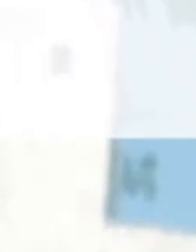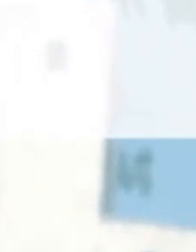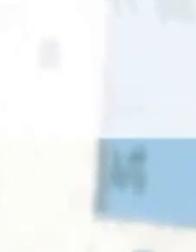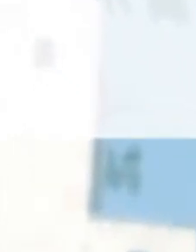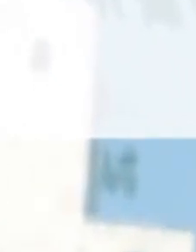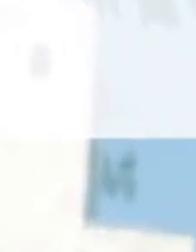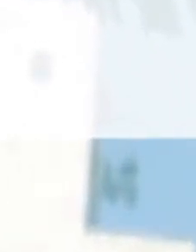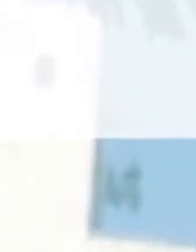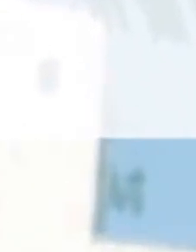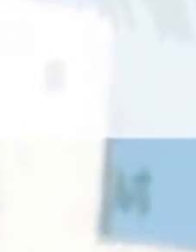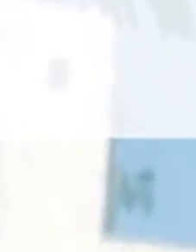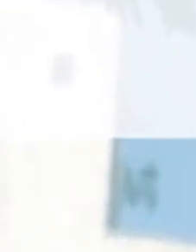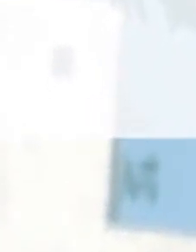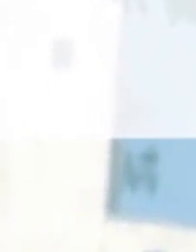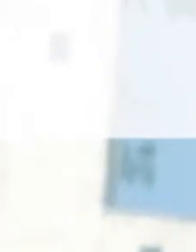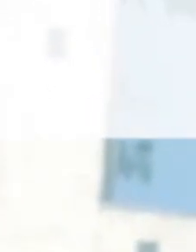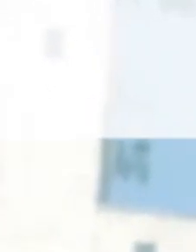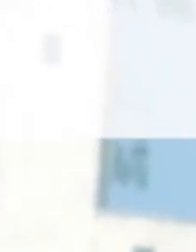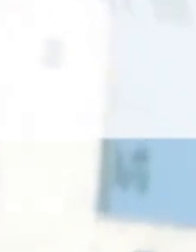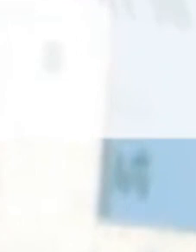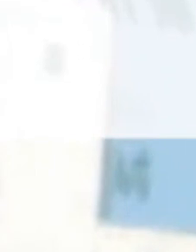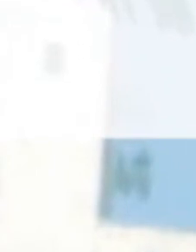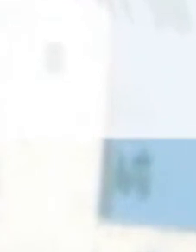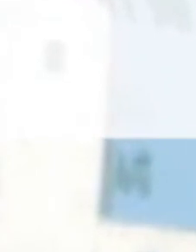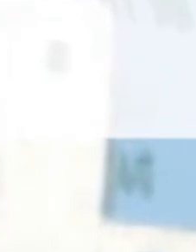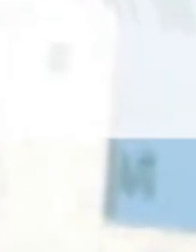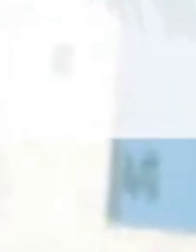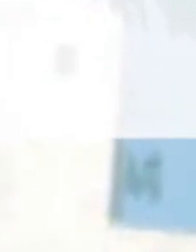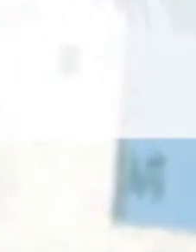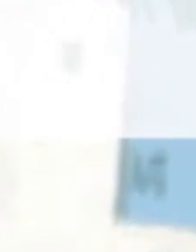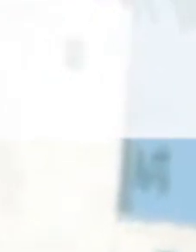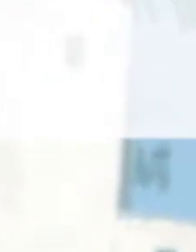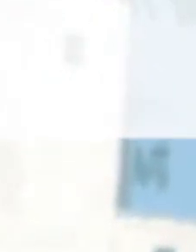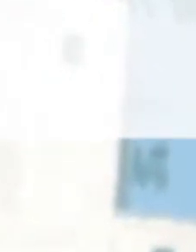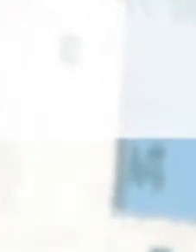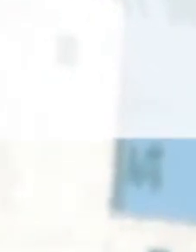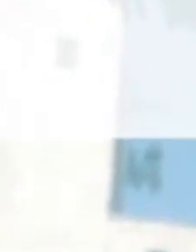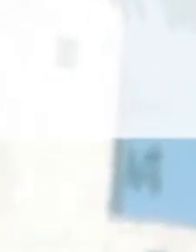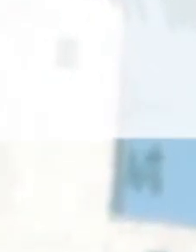receive, and all that I am, and silently.